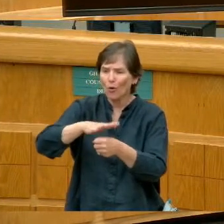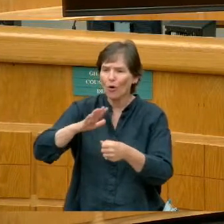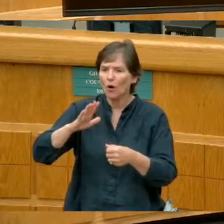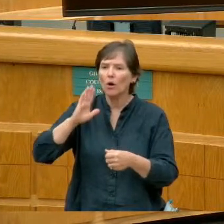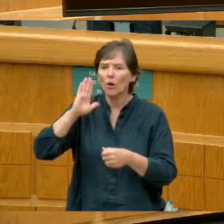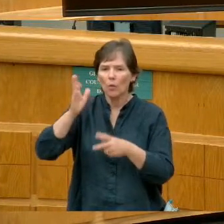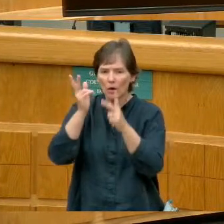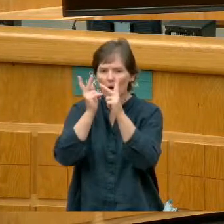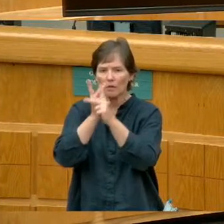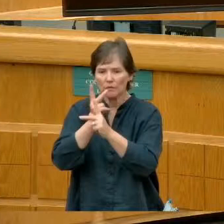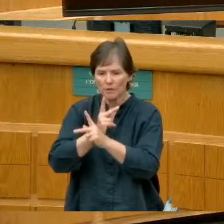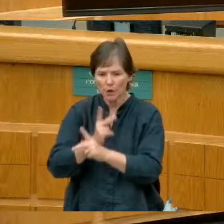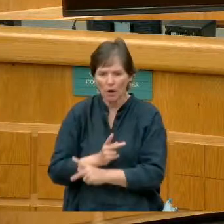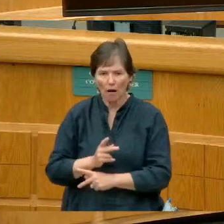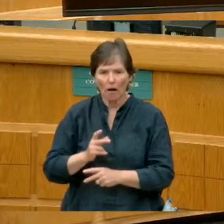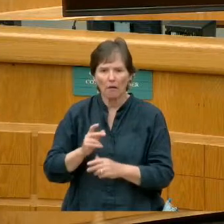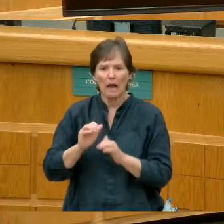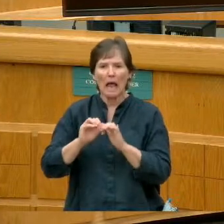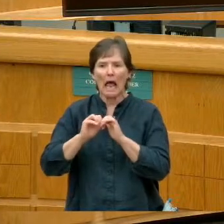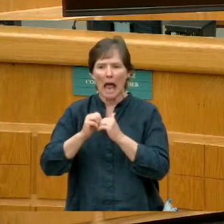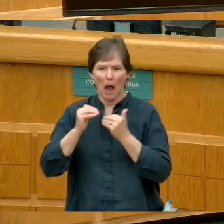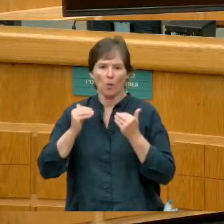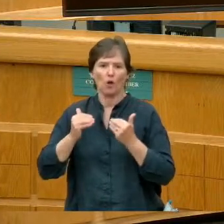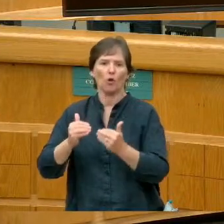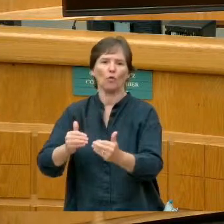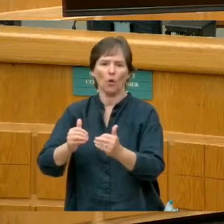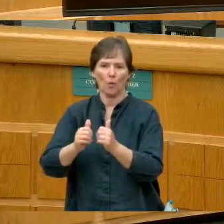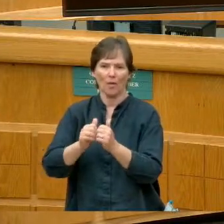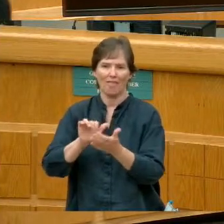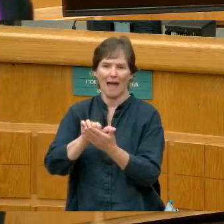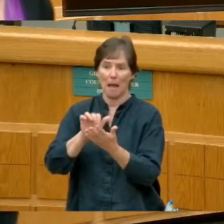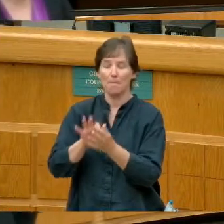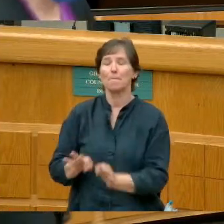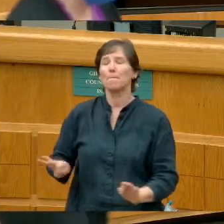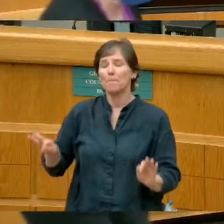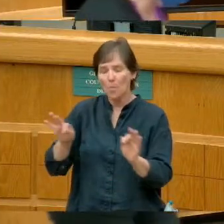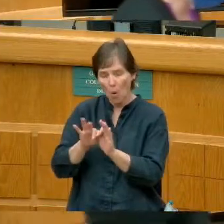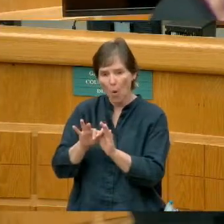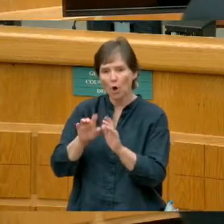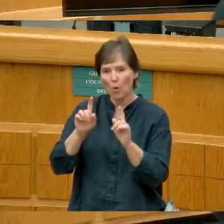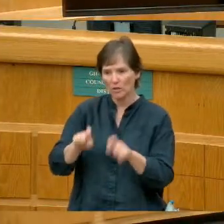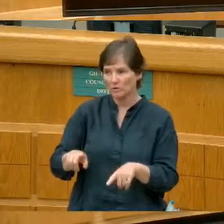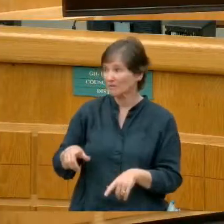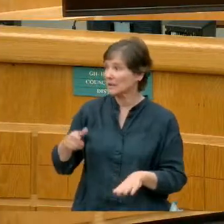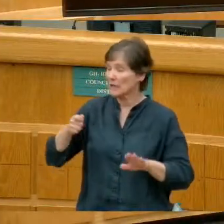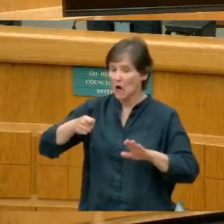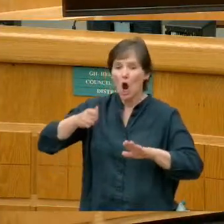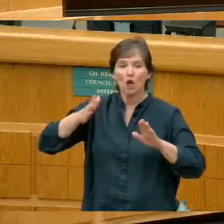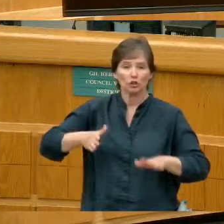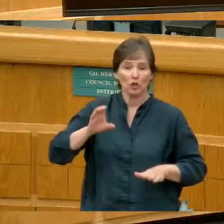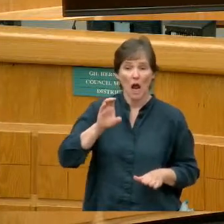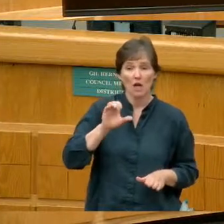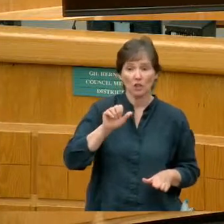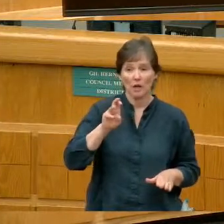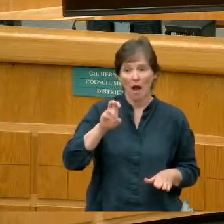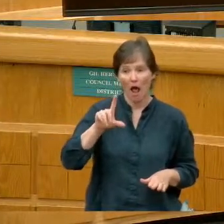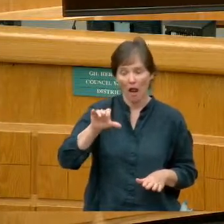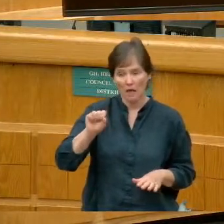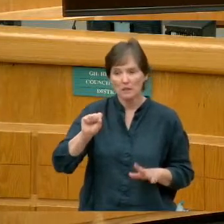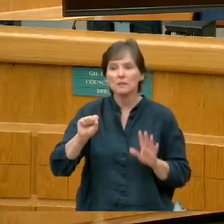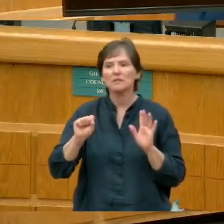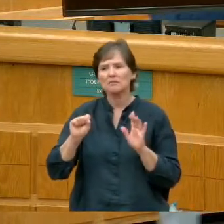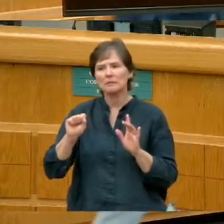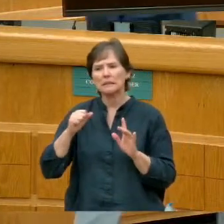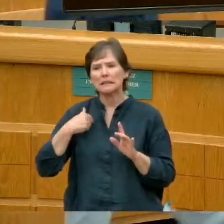figure out how do we proceed forward with that very important question. And Judge, I don't know if you want to add to that. I would echo everything you said, except for that from